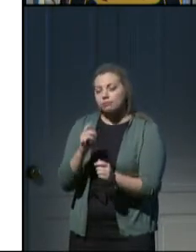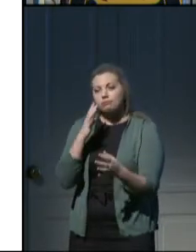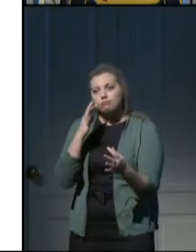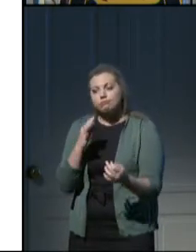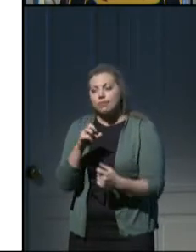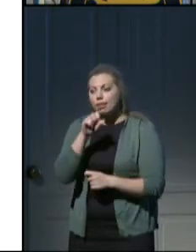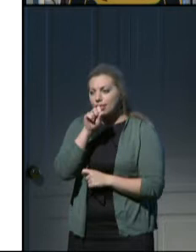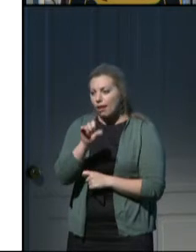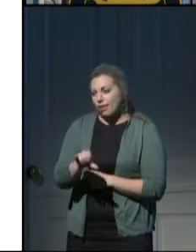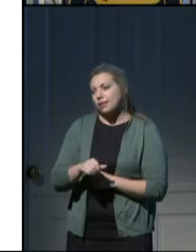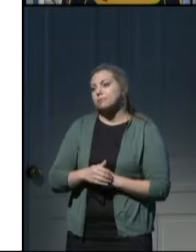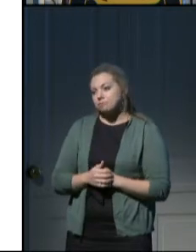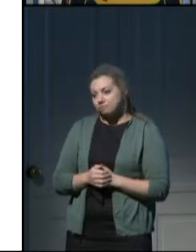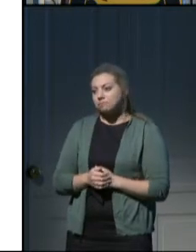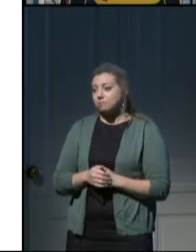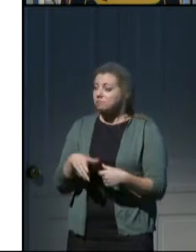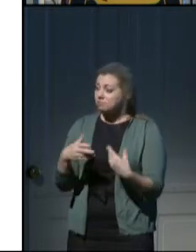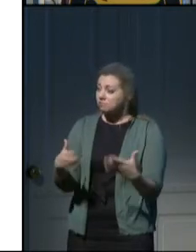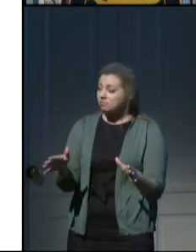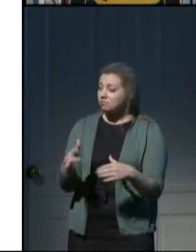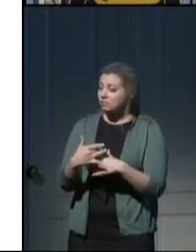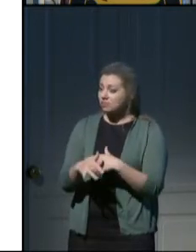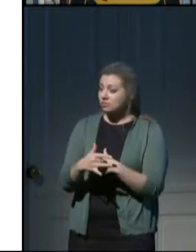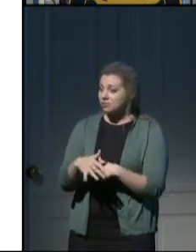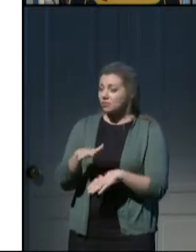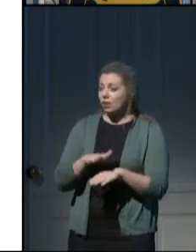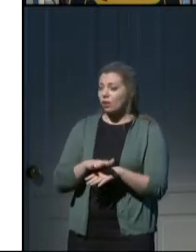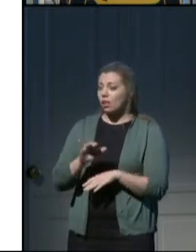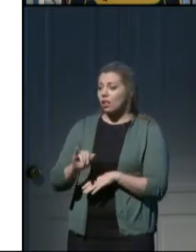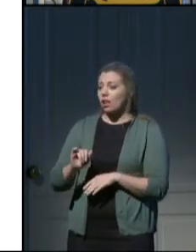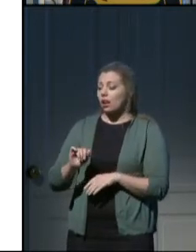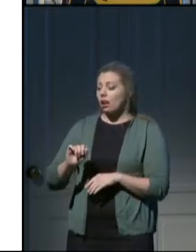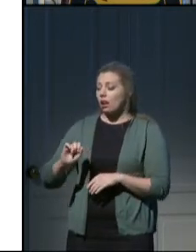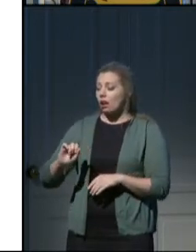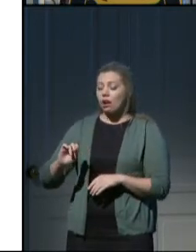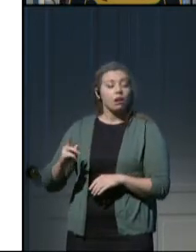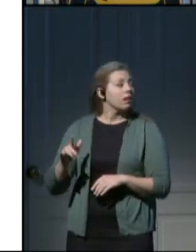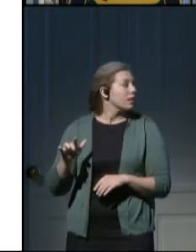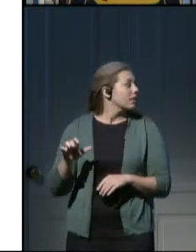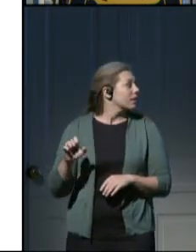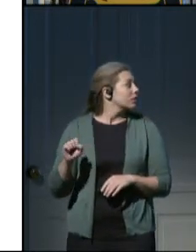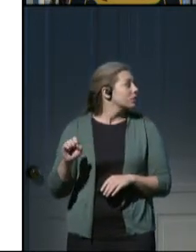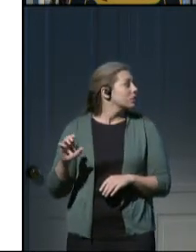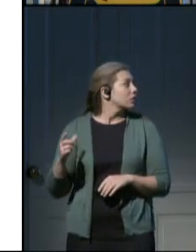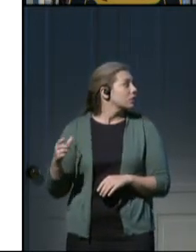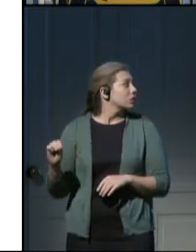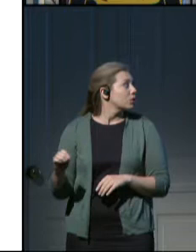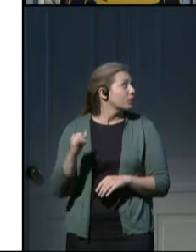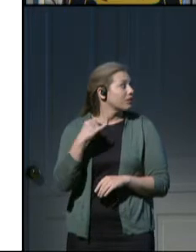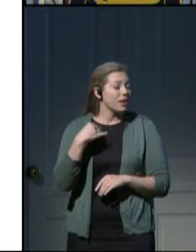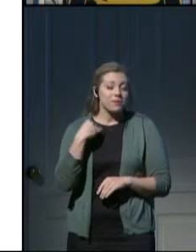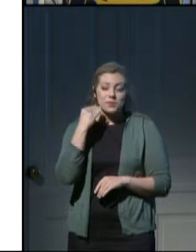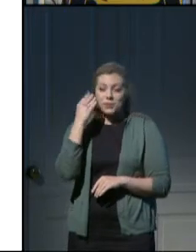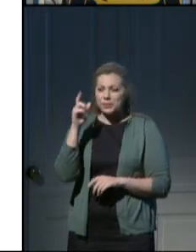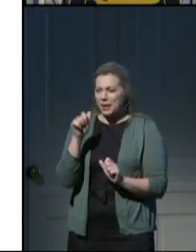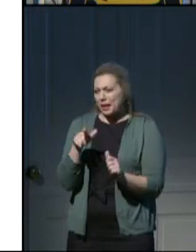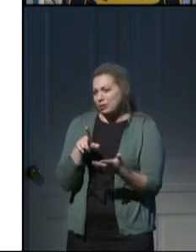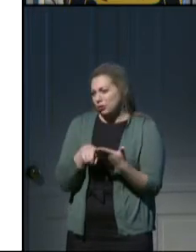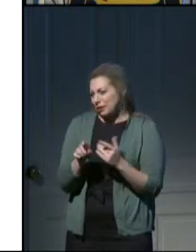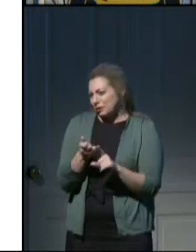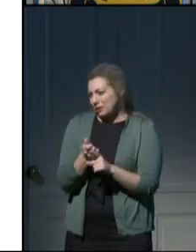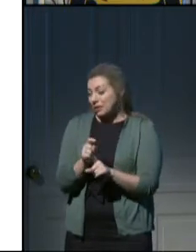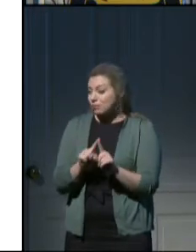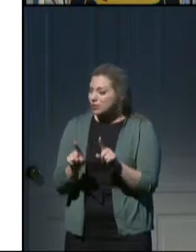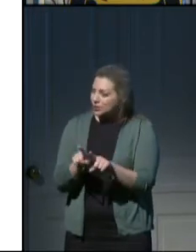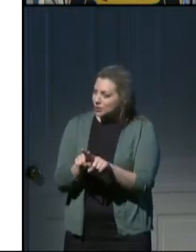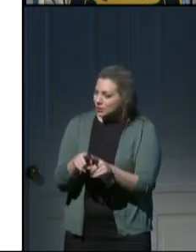love it. And it's publicly available on the Oculus Go. If you have one at home, you can check it out on your own. But I'll also